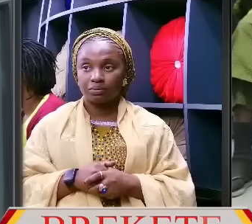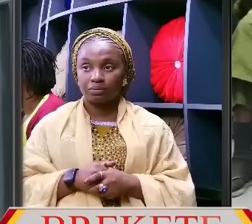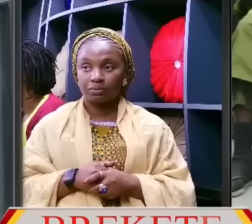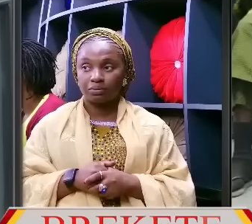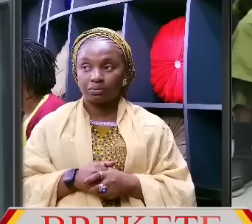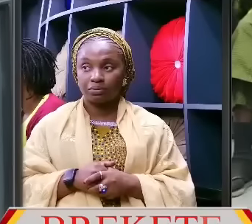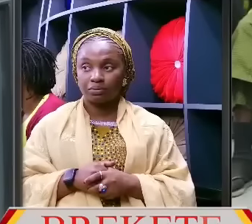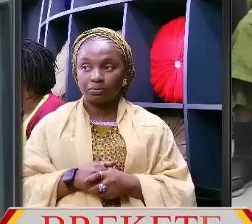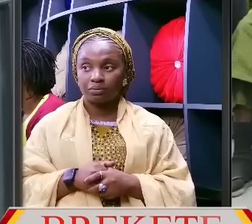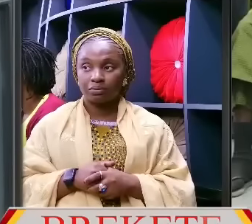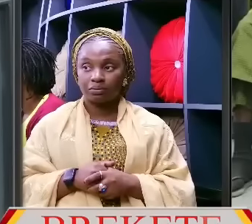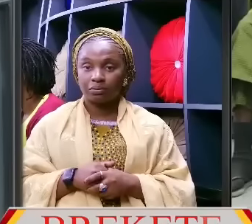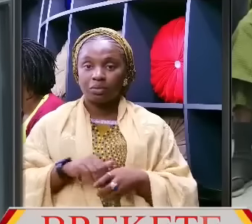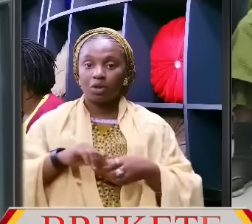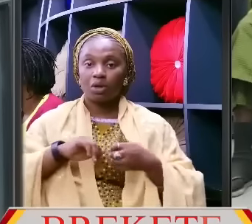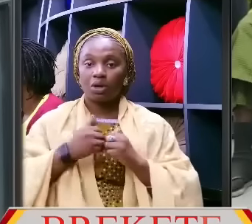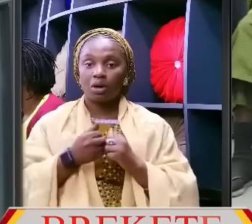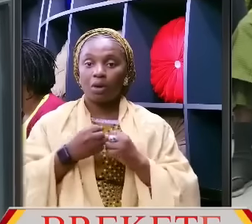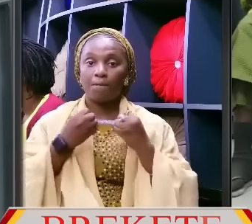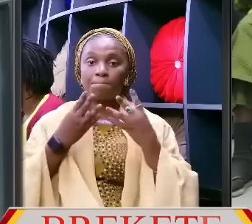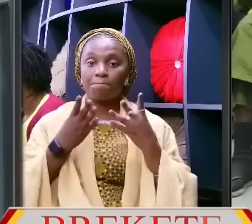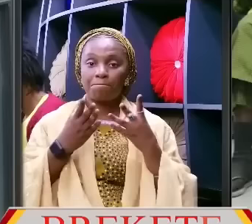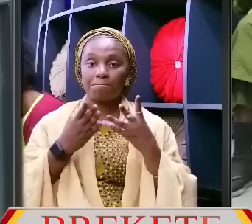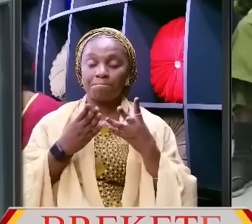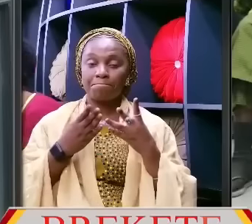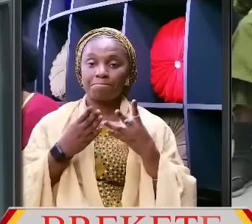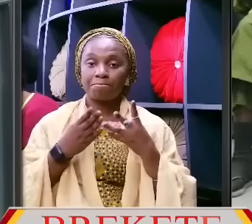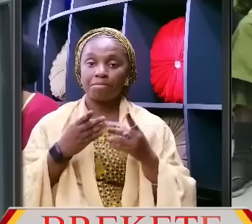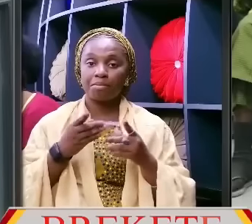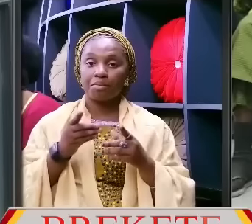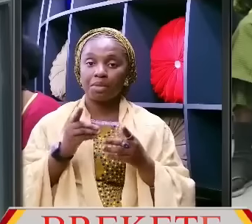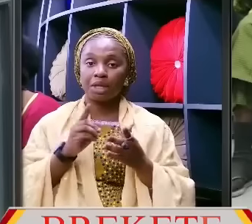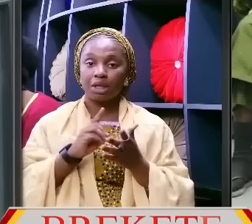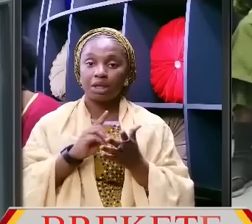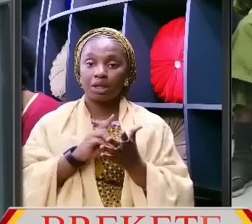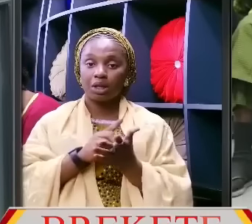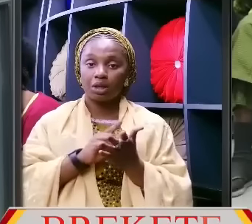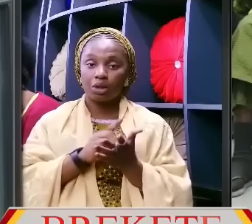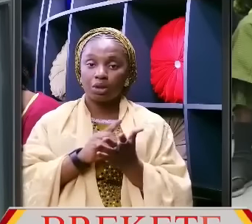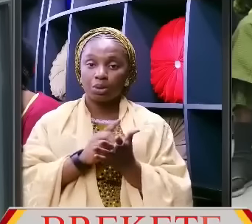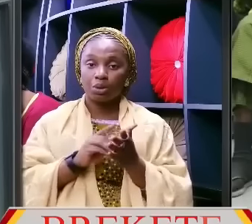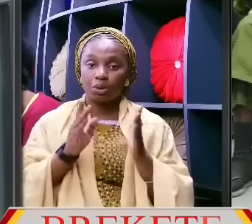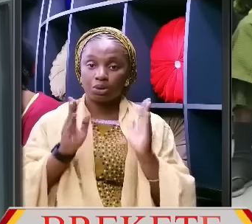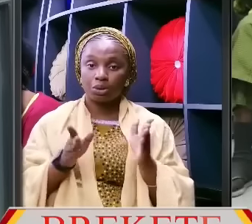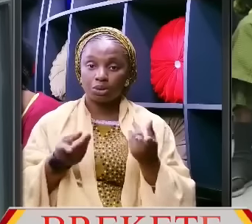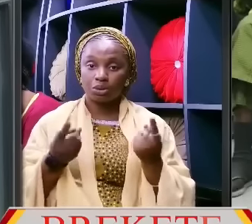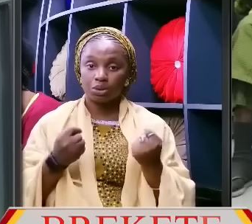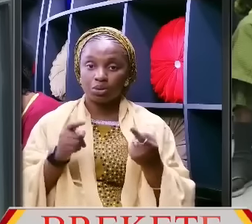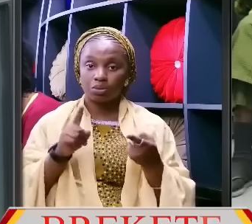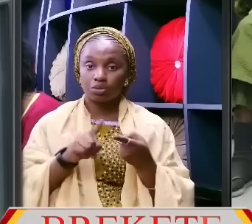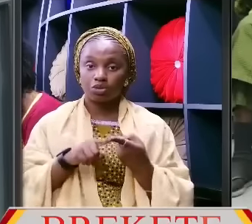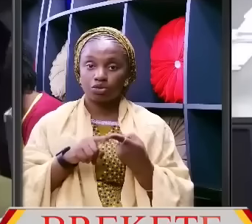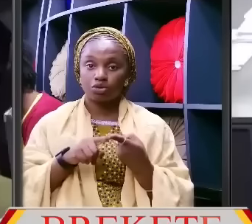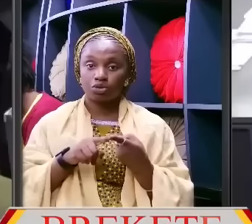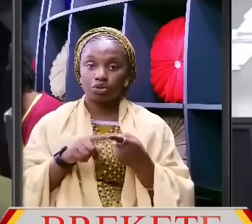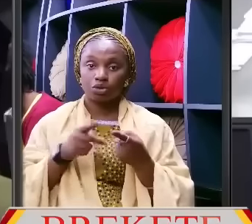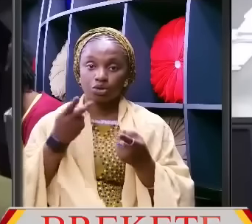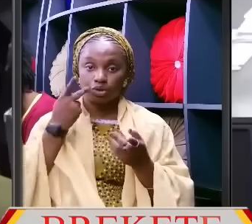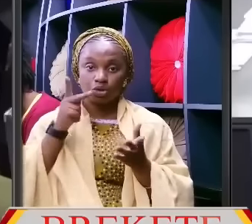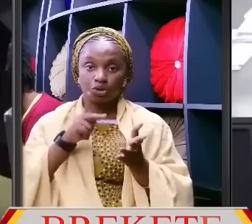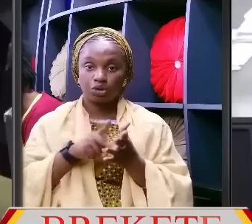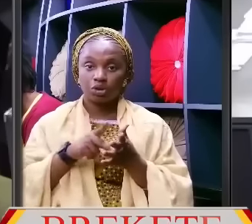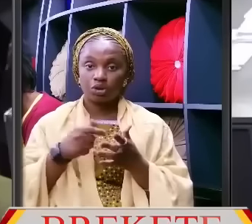3 to 4 months, what will happen? How many of them come? Professionals. Some of them study for China. Some of them for India.